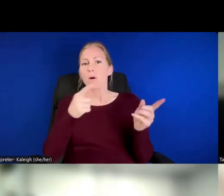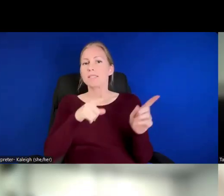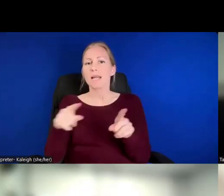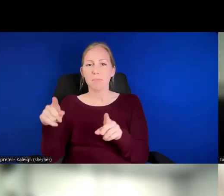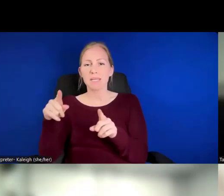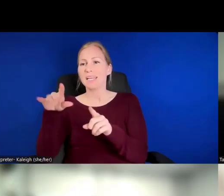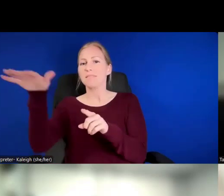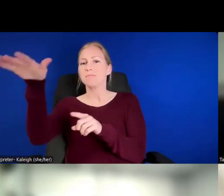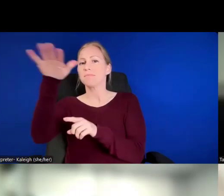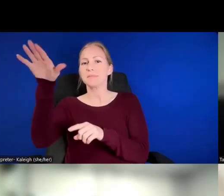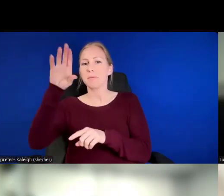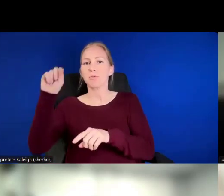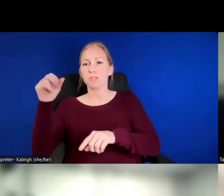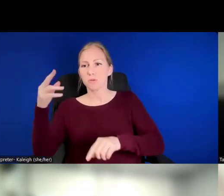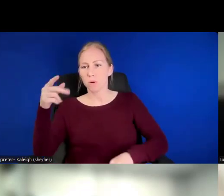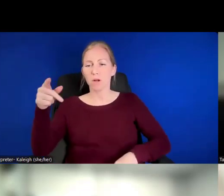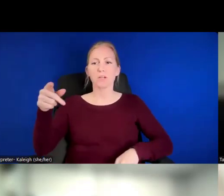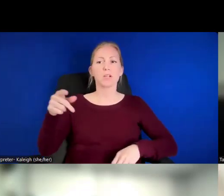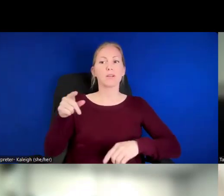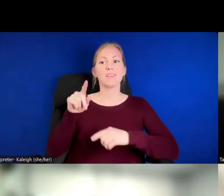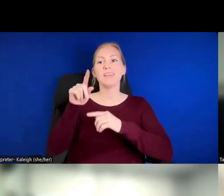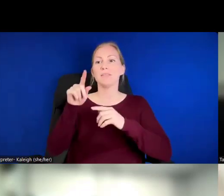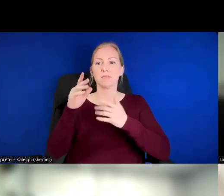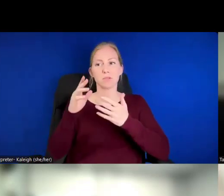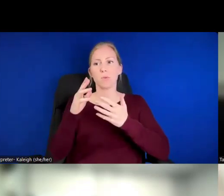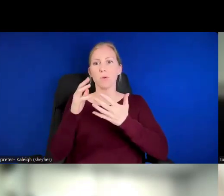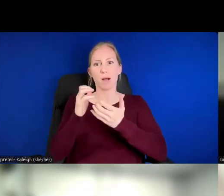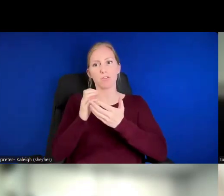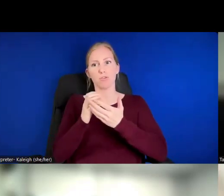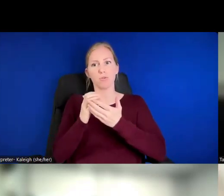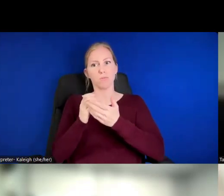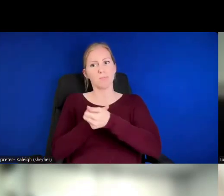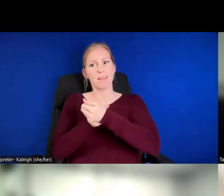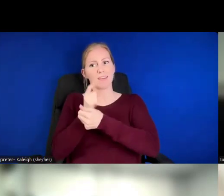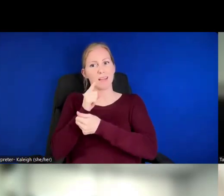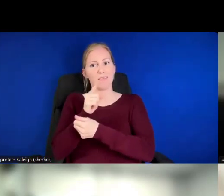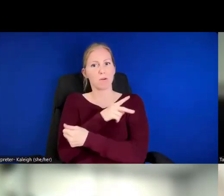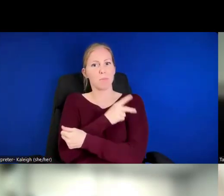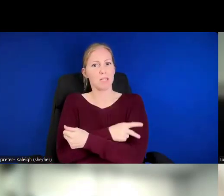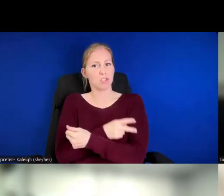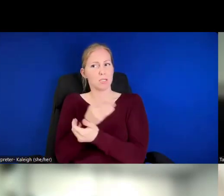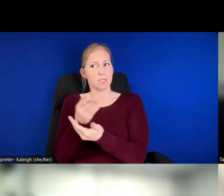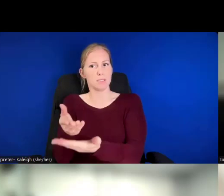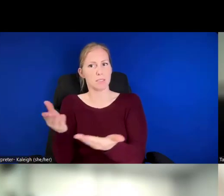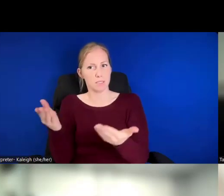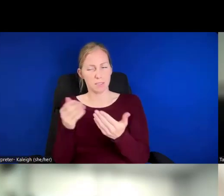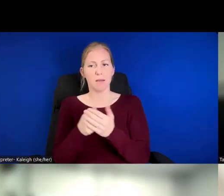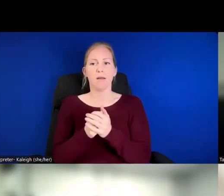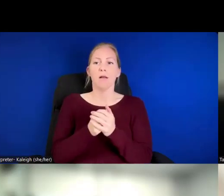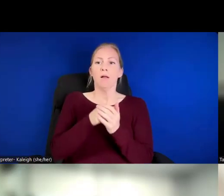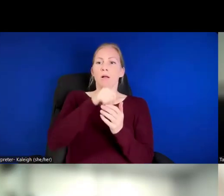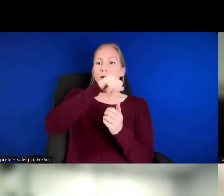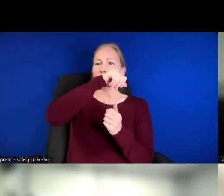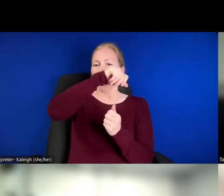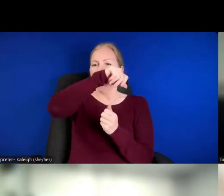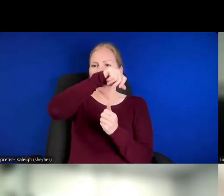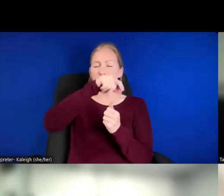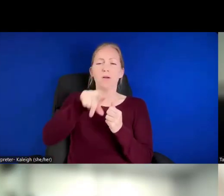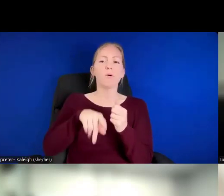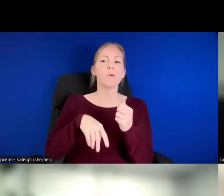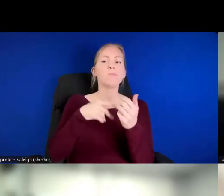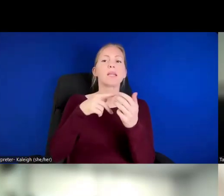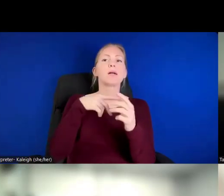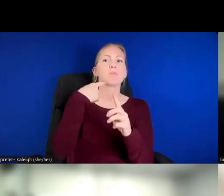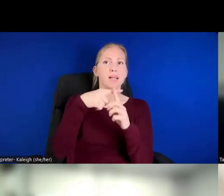of patients on the ground, and that we are advocating systemically